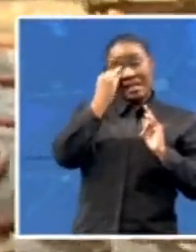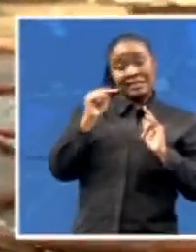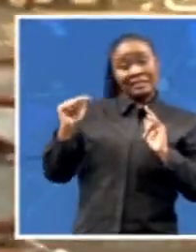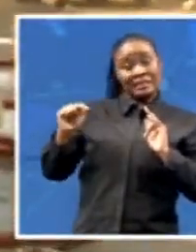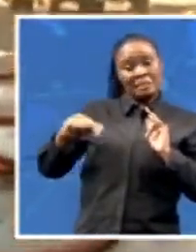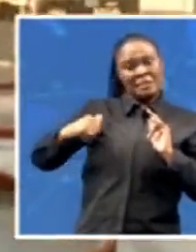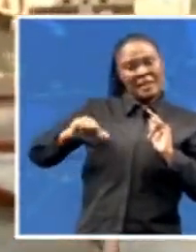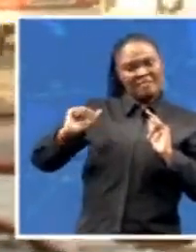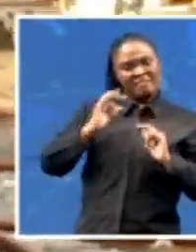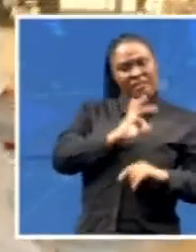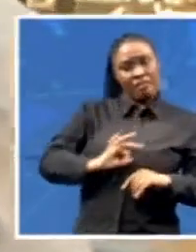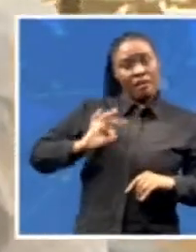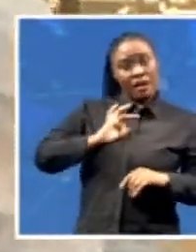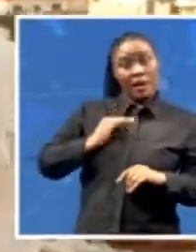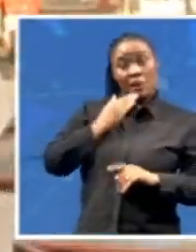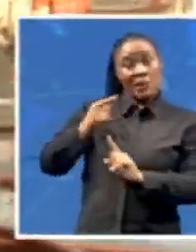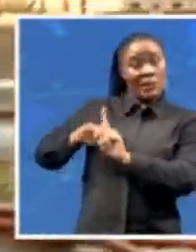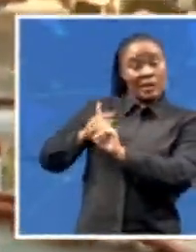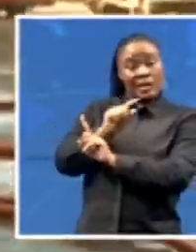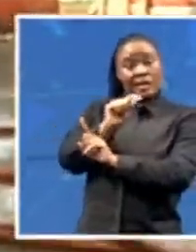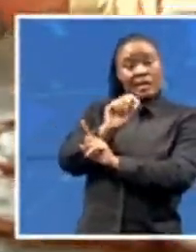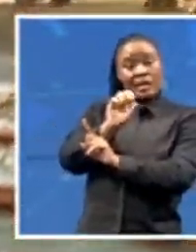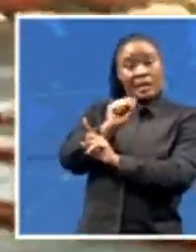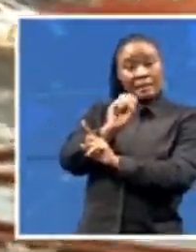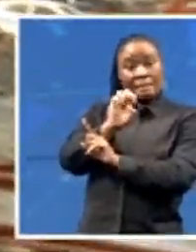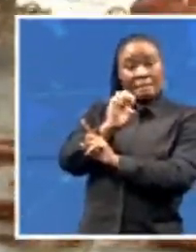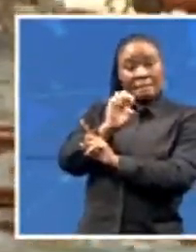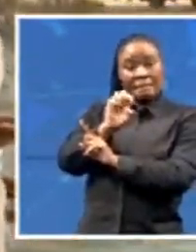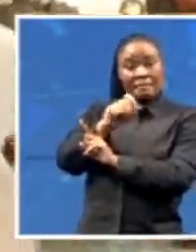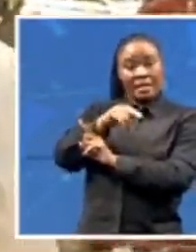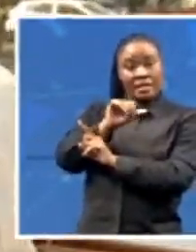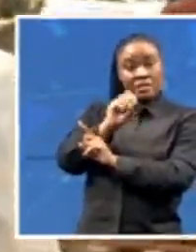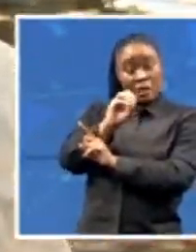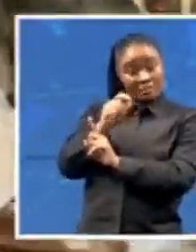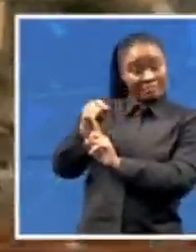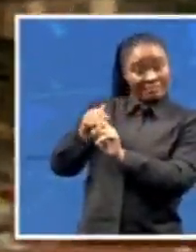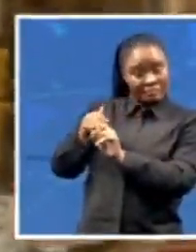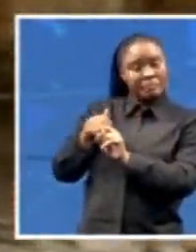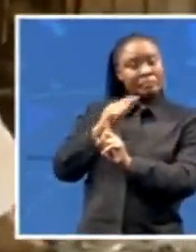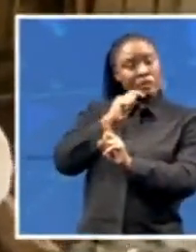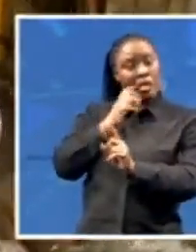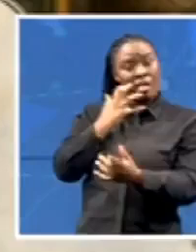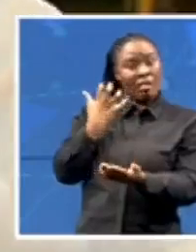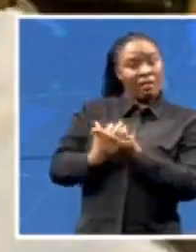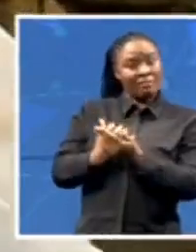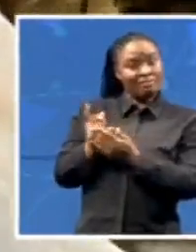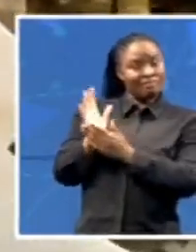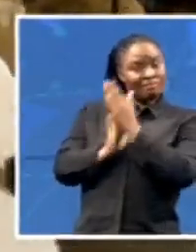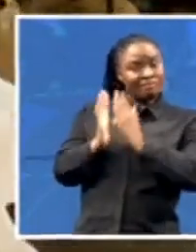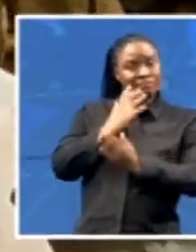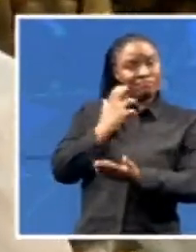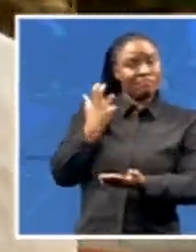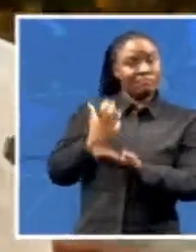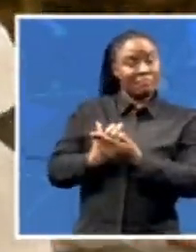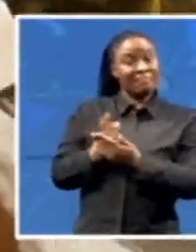Tshepiso Mphehlo, and I must say I'm actually very alarmed about what he just mentioned now. He said that about